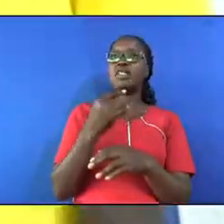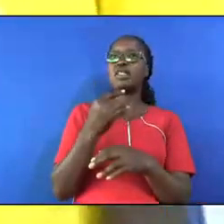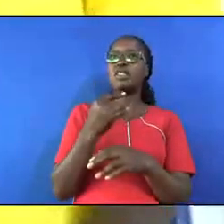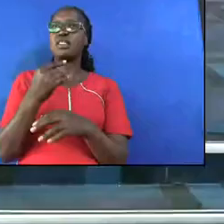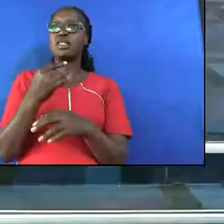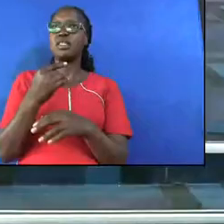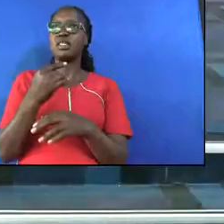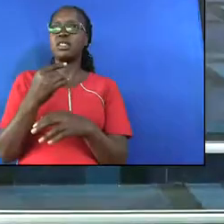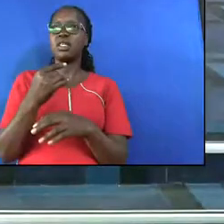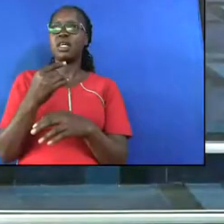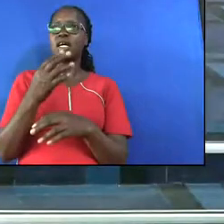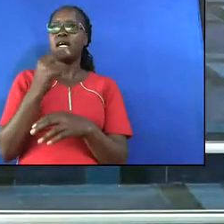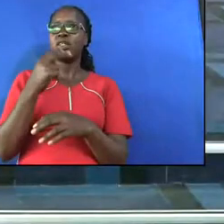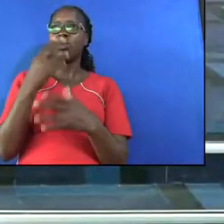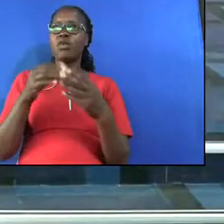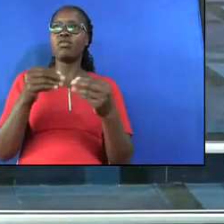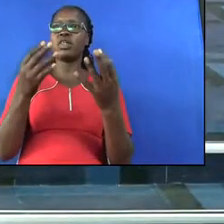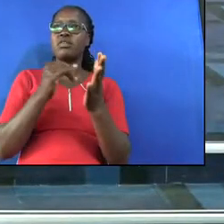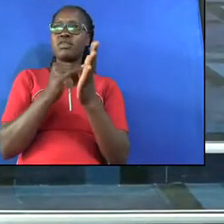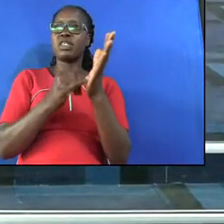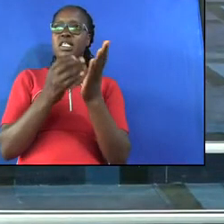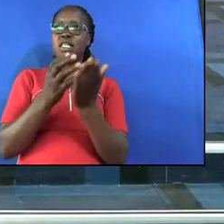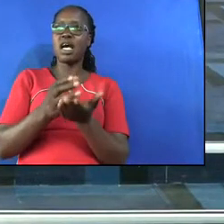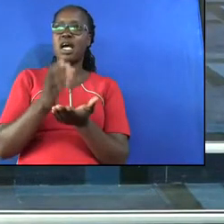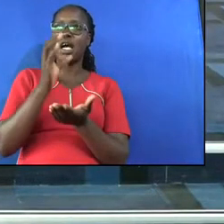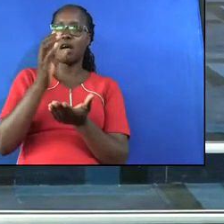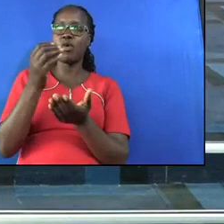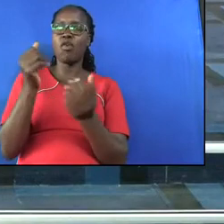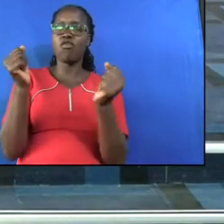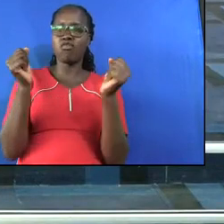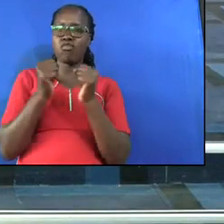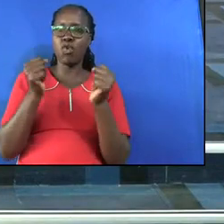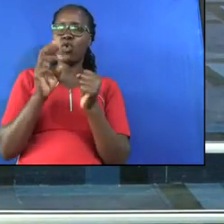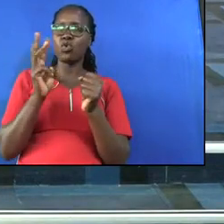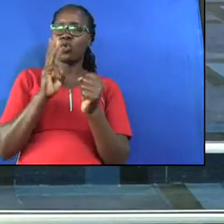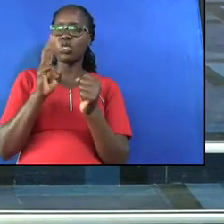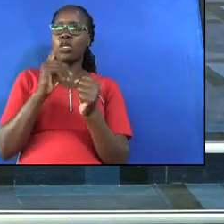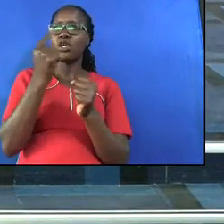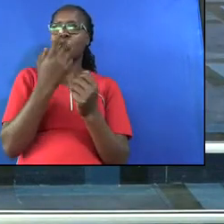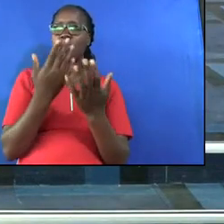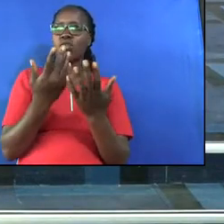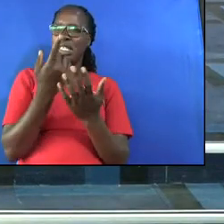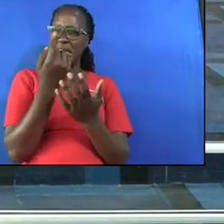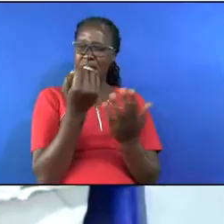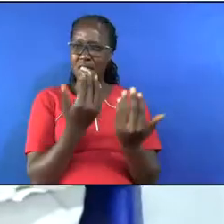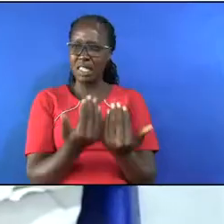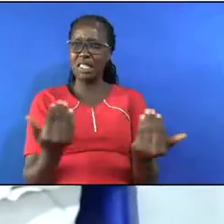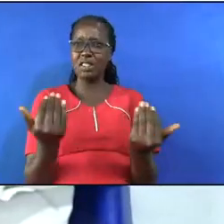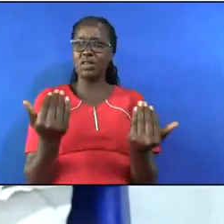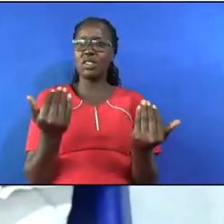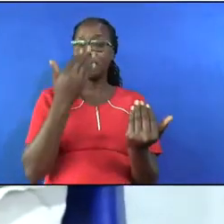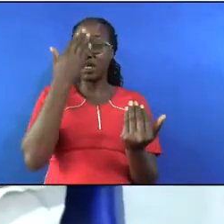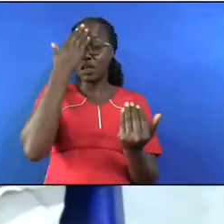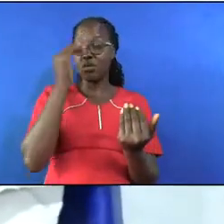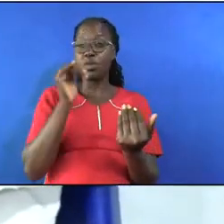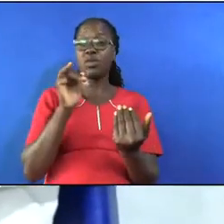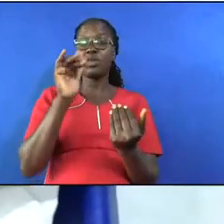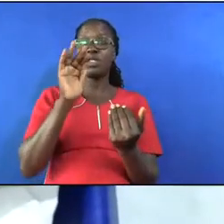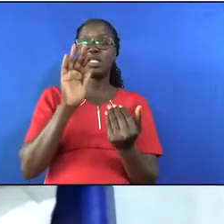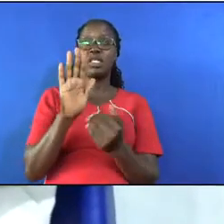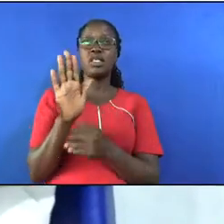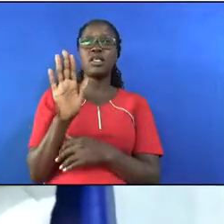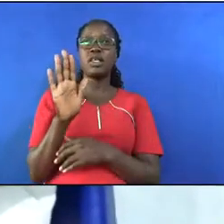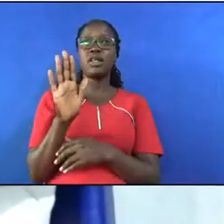that whoever gives even a drink of cold water to one of the least of those my followers,